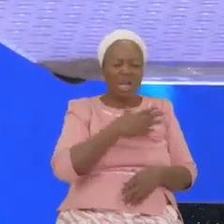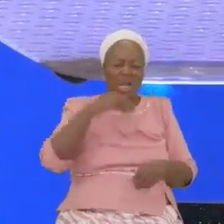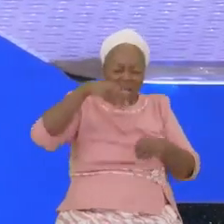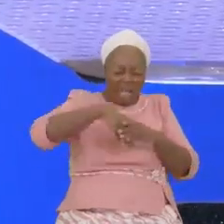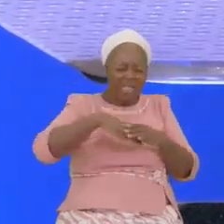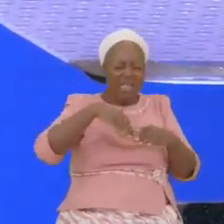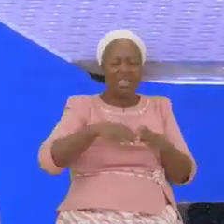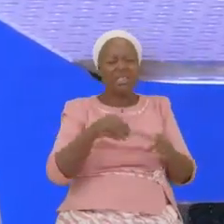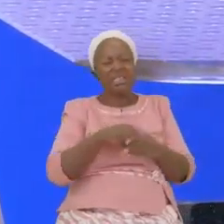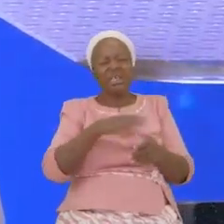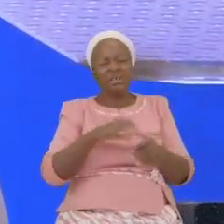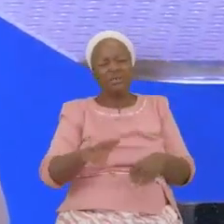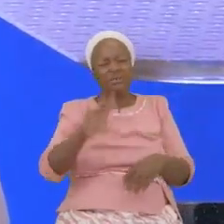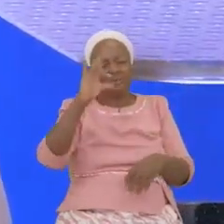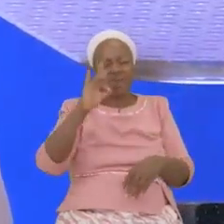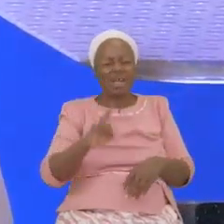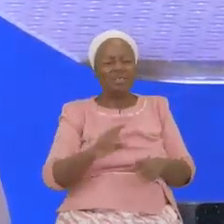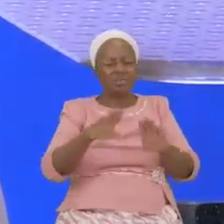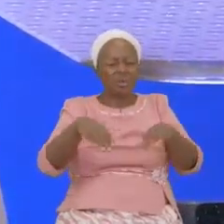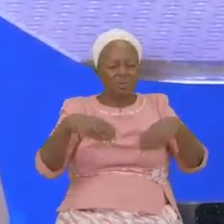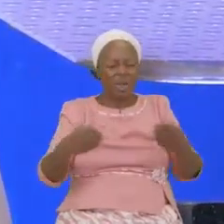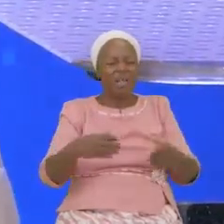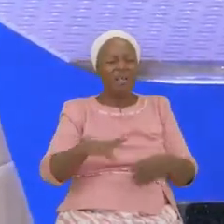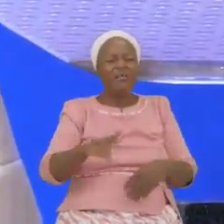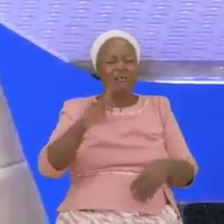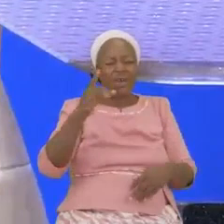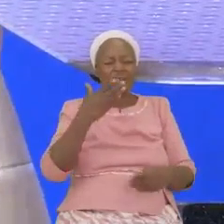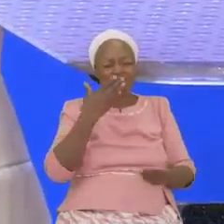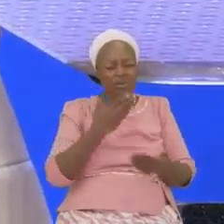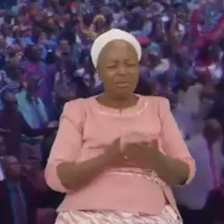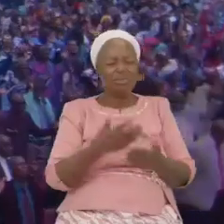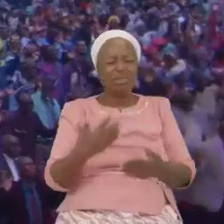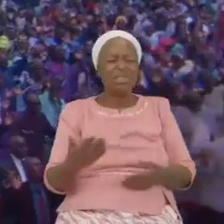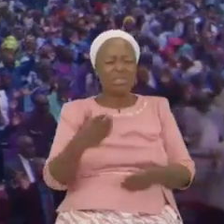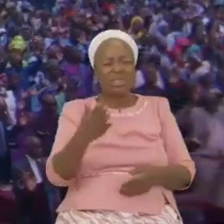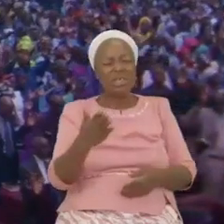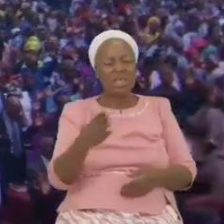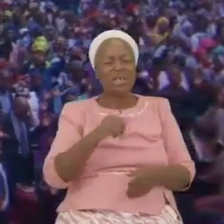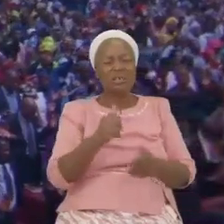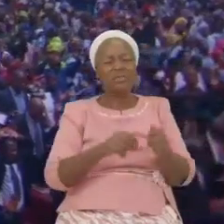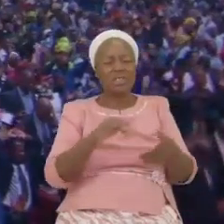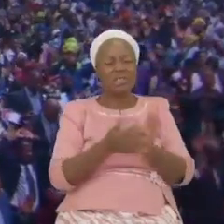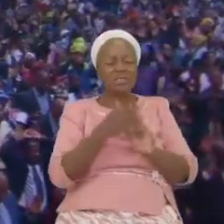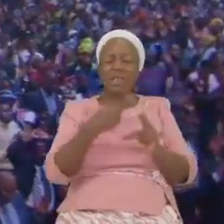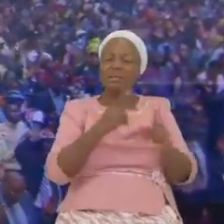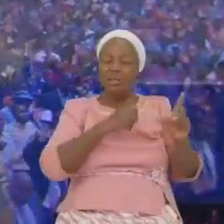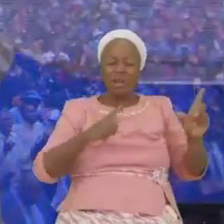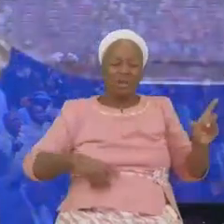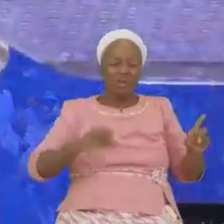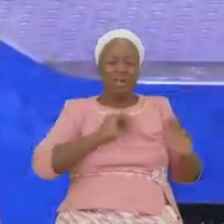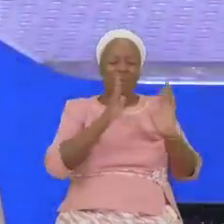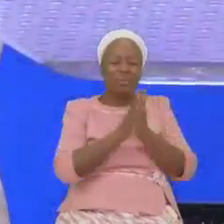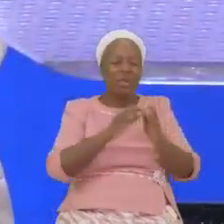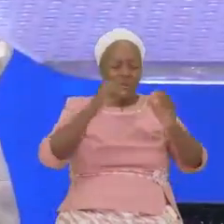in, you'll find pasture, you'll find supply, you'll find everything in Jesus' name. Lord, I pray